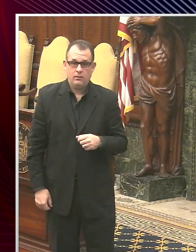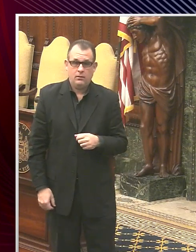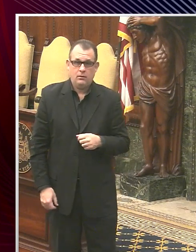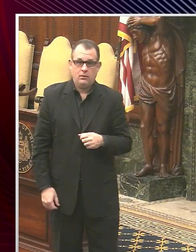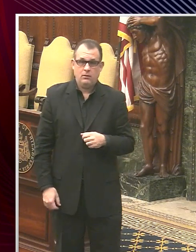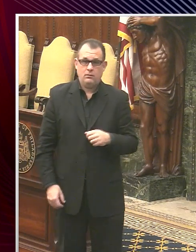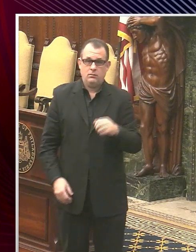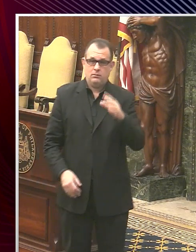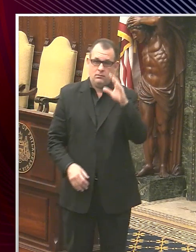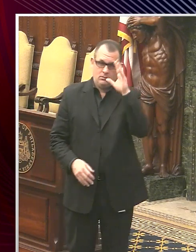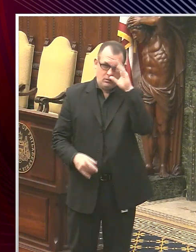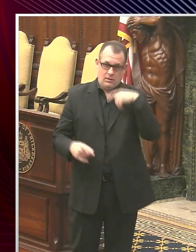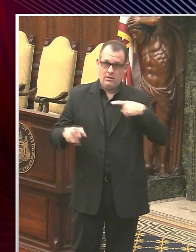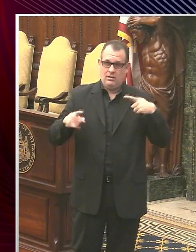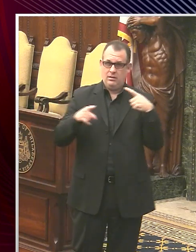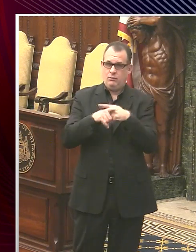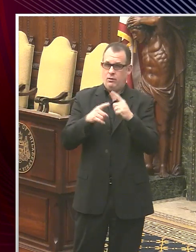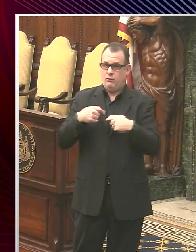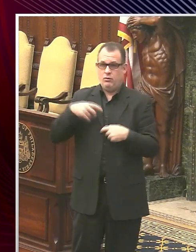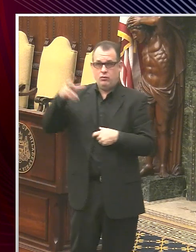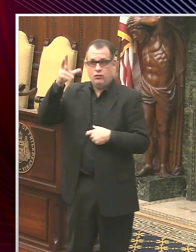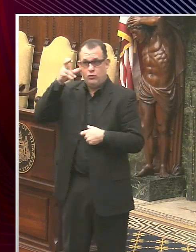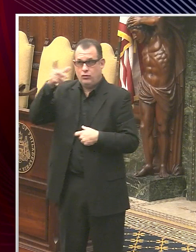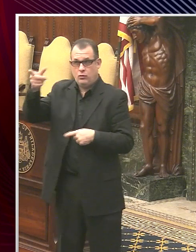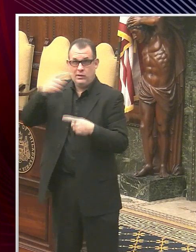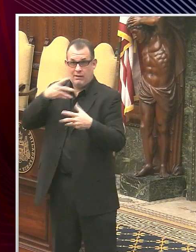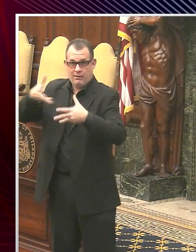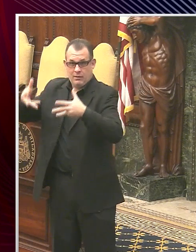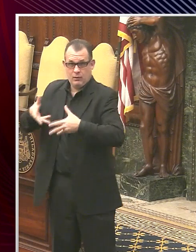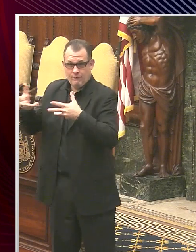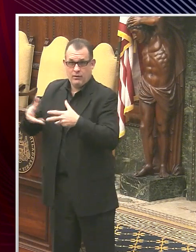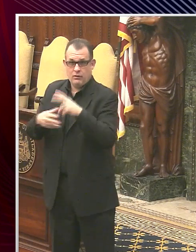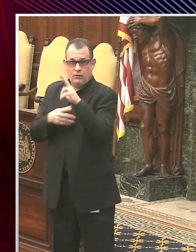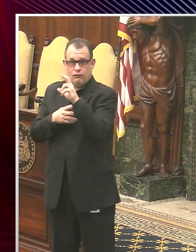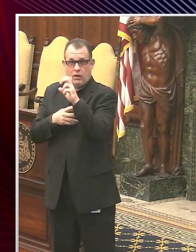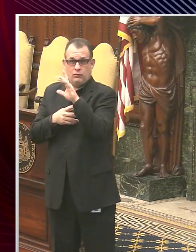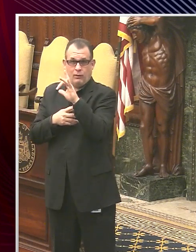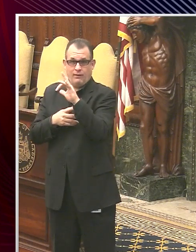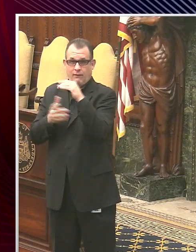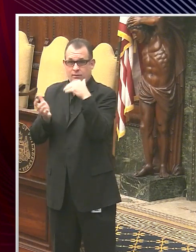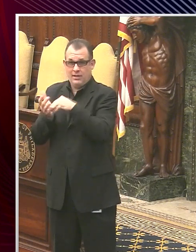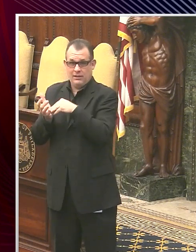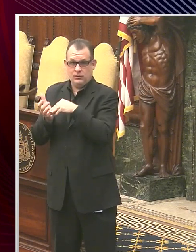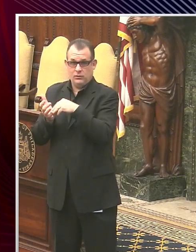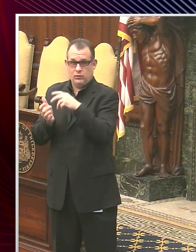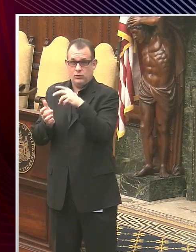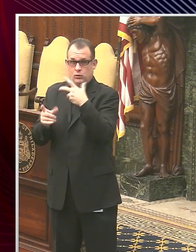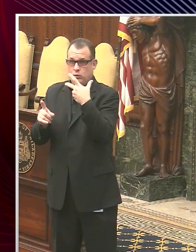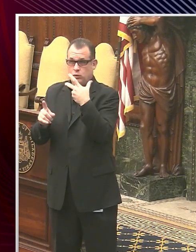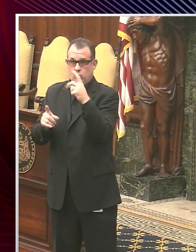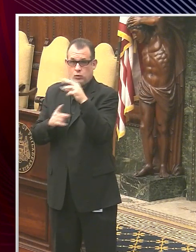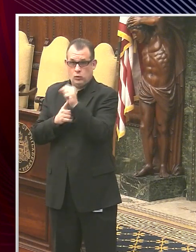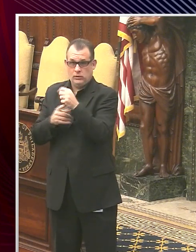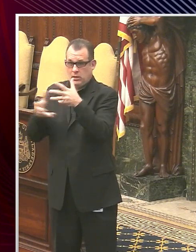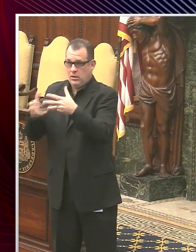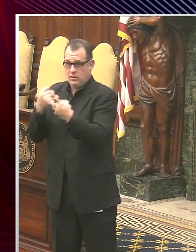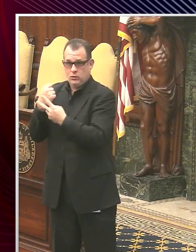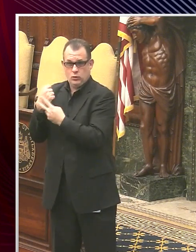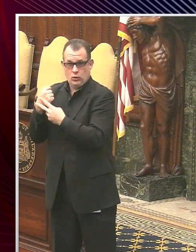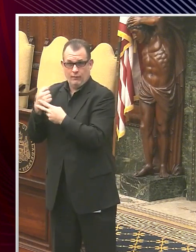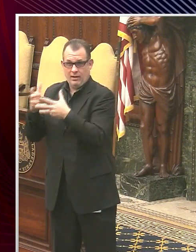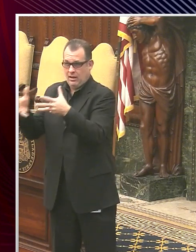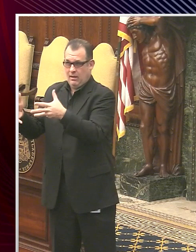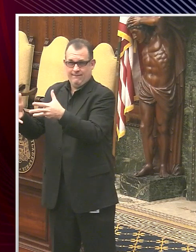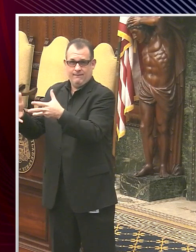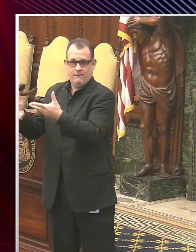contradictory information, right? You have 25, 30,000 doses sitting in storage, and the question becomes,